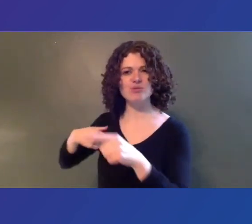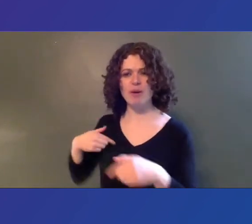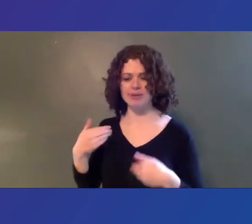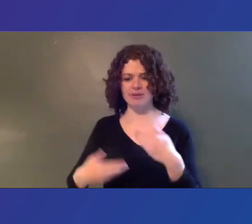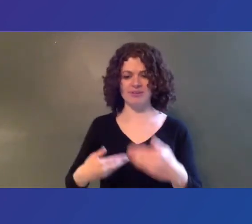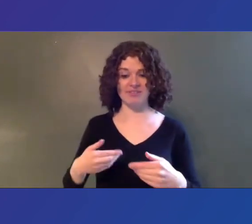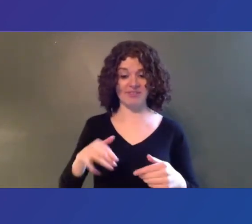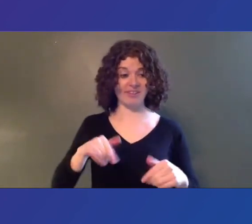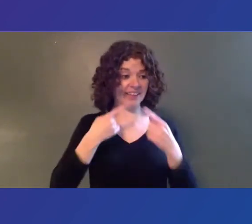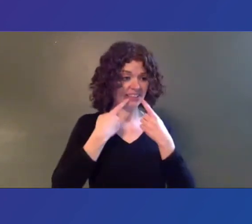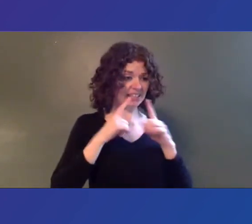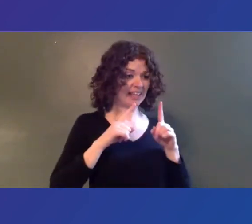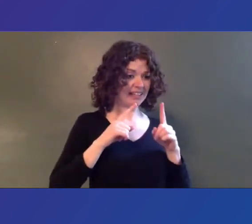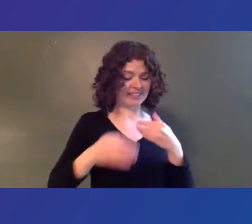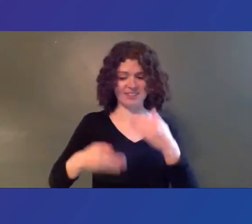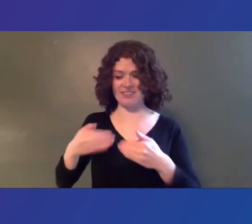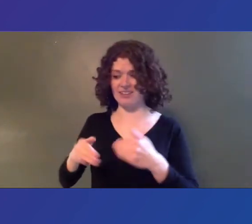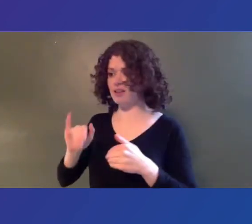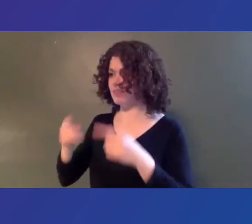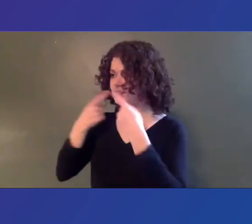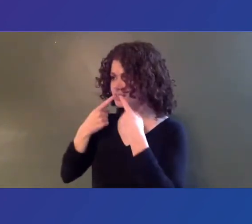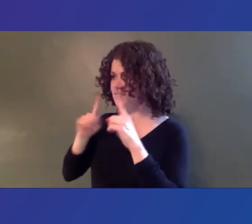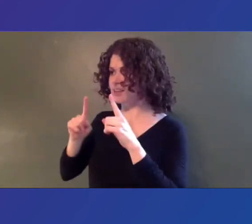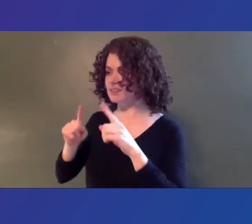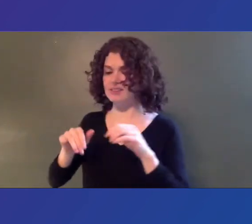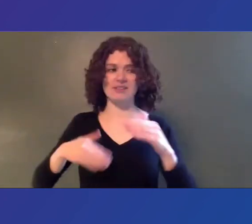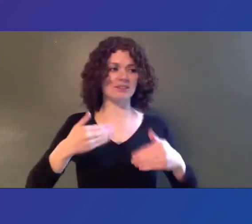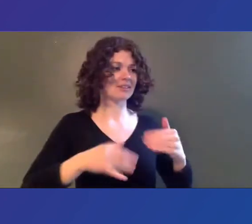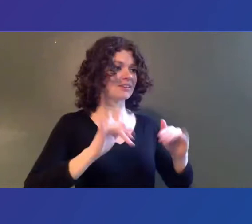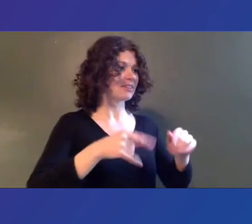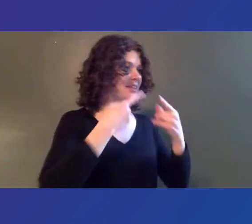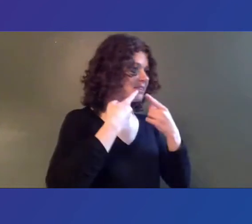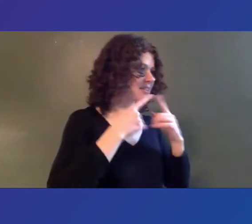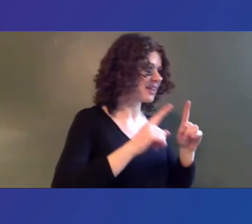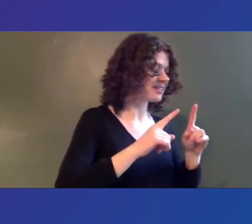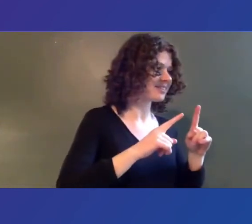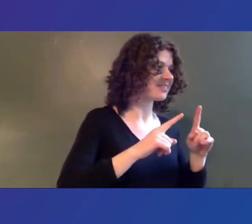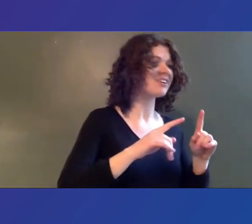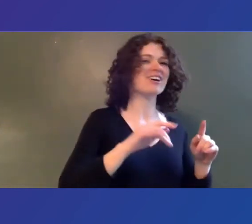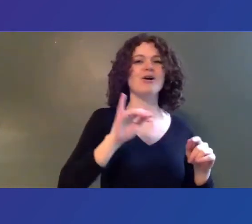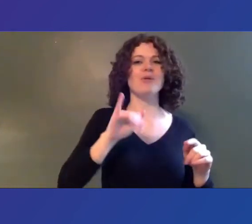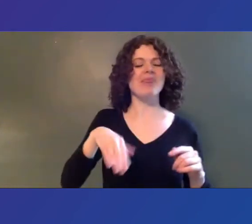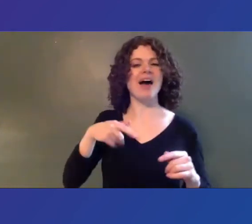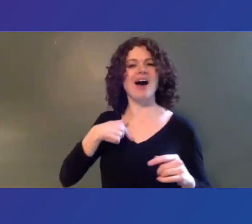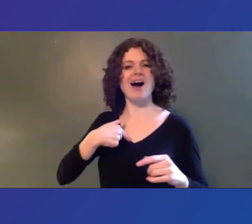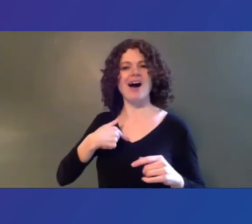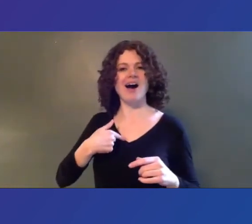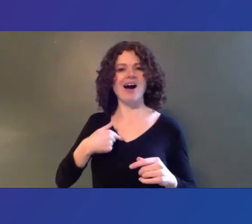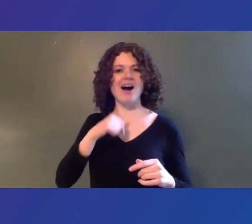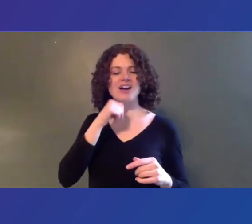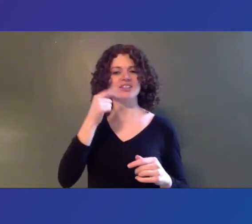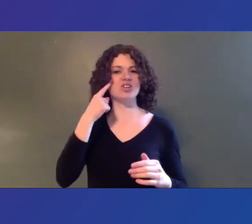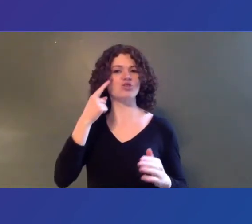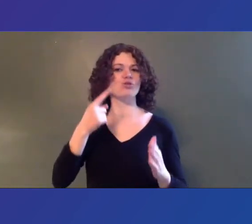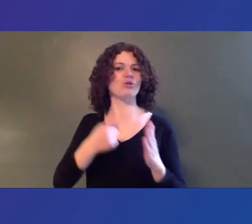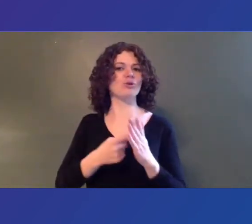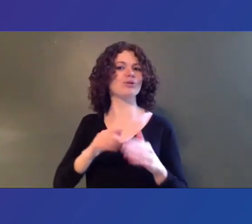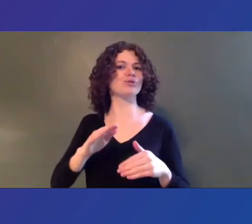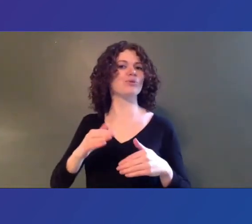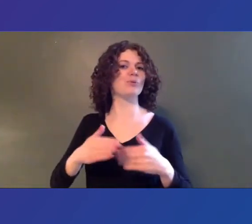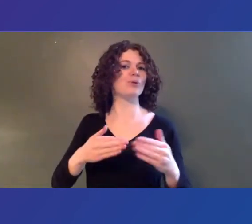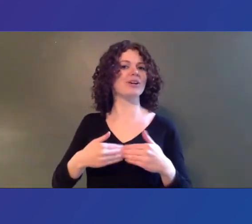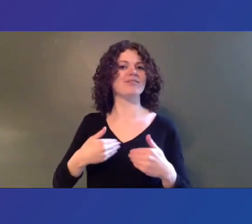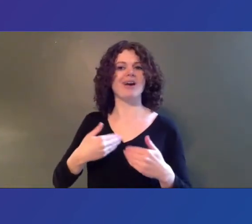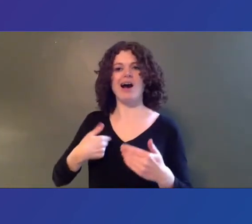you're not seeing all the other stuff I didn't do because I was afraid of failure. You know what I'm saying? That resonates. Right. So